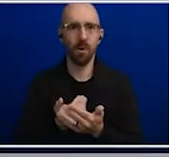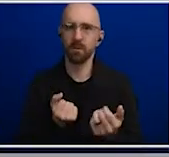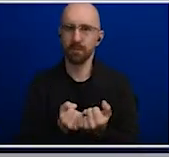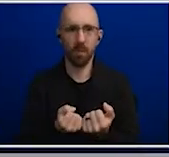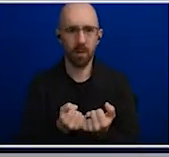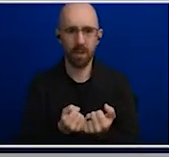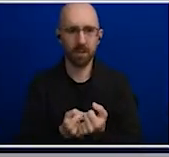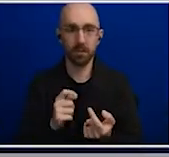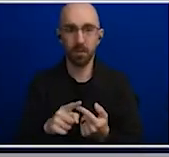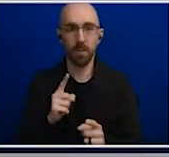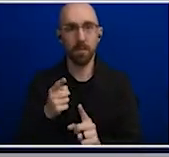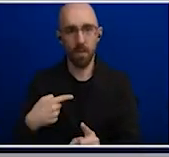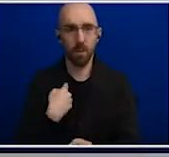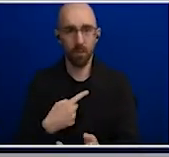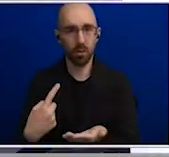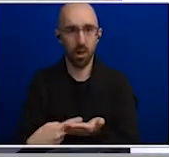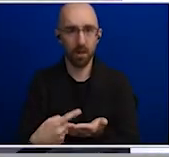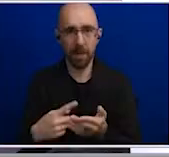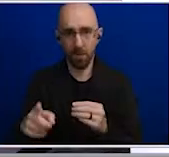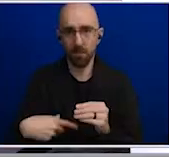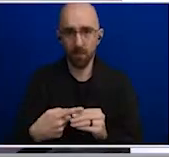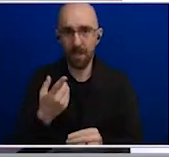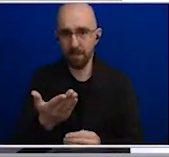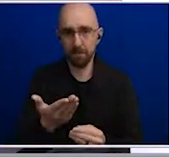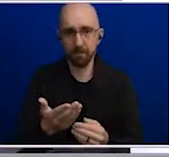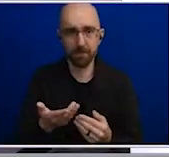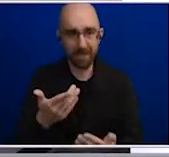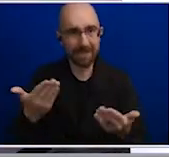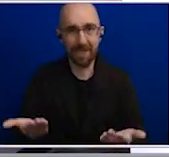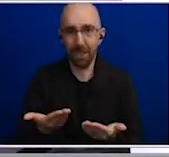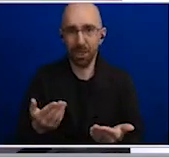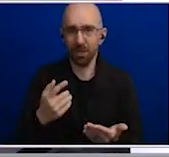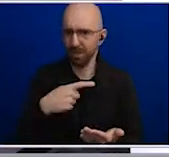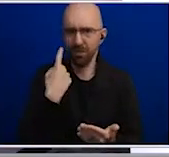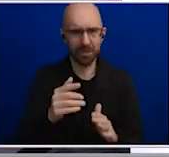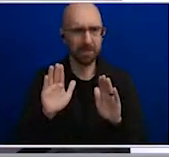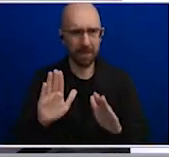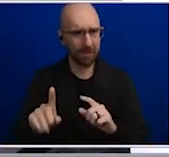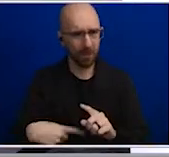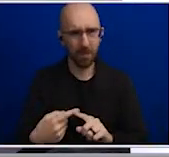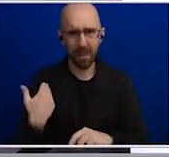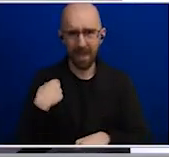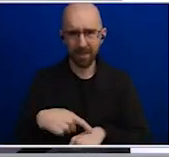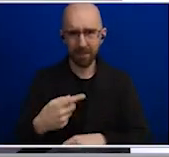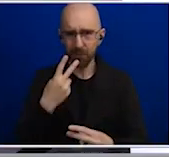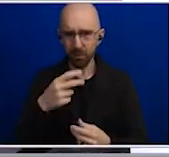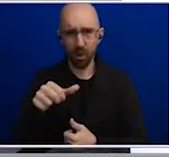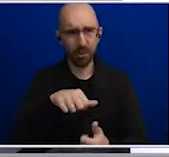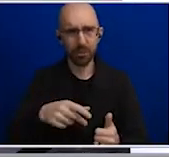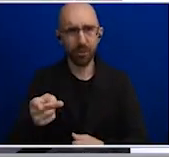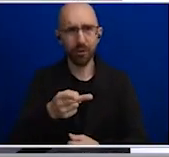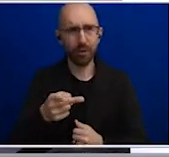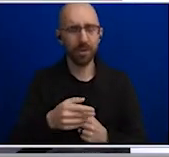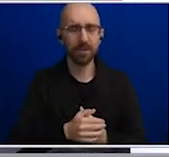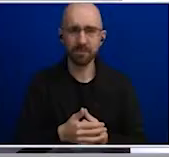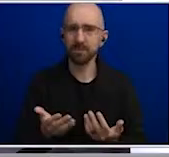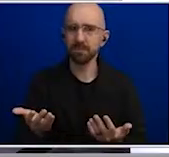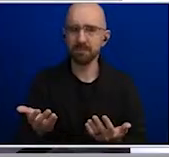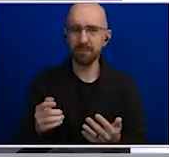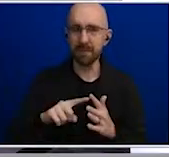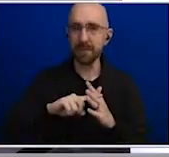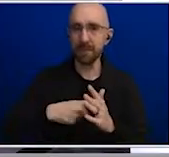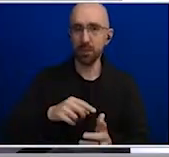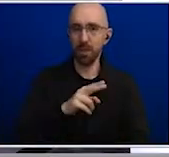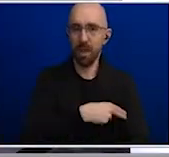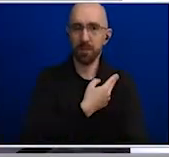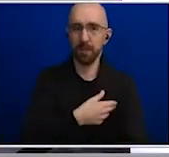talking about him walking around he's today. here, and he looks amazing. When was the last time you guys saw each other? It was his initial hospitalization for